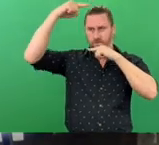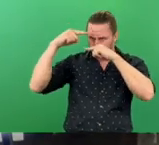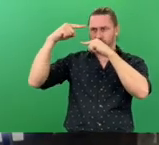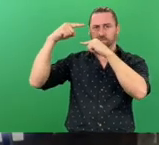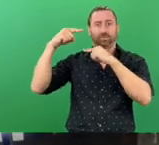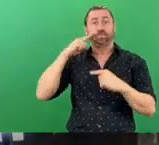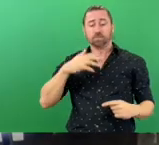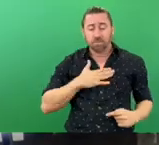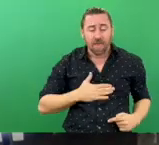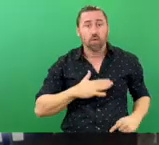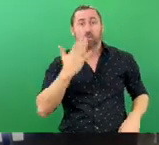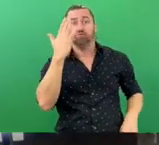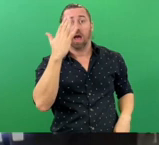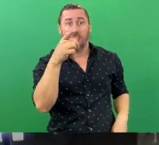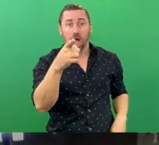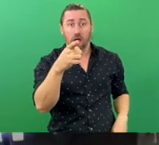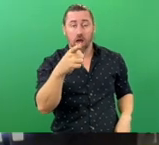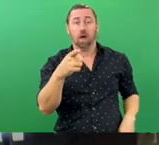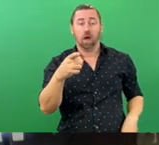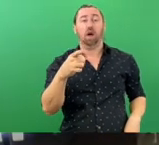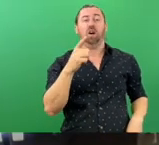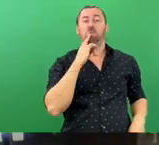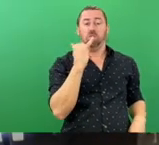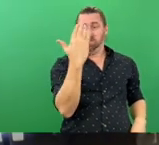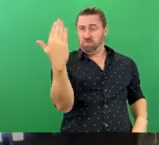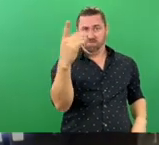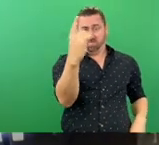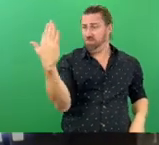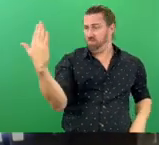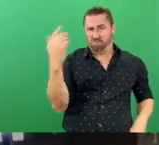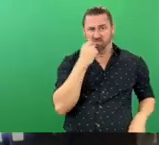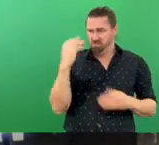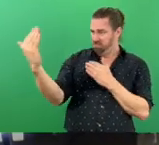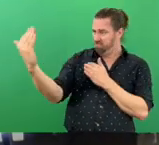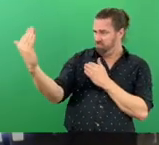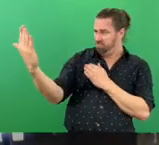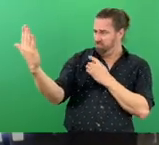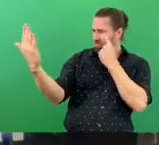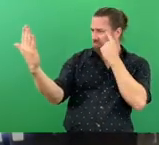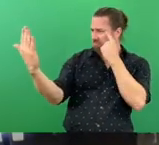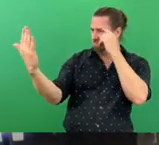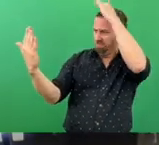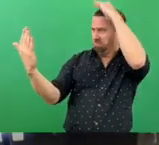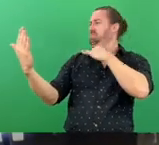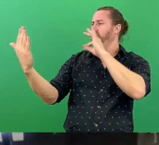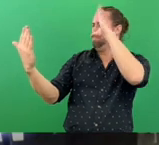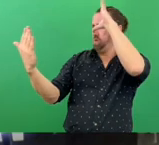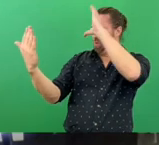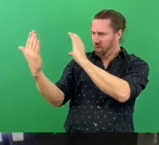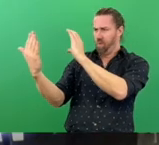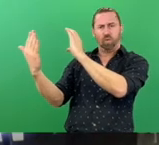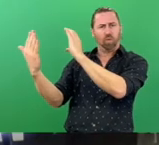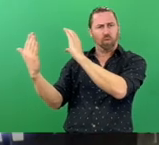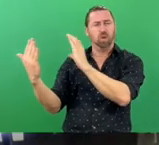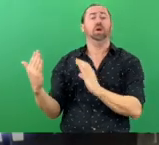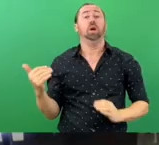head. Even if you're looking in a bathroom mirror right now or holding that mirror up only 30 centimeters from your face, your head will be reduced to half size.